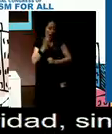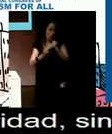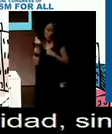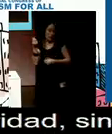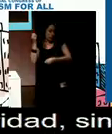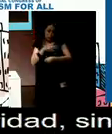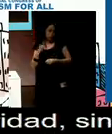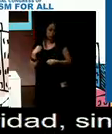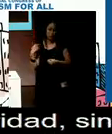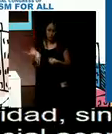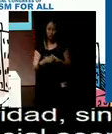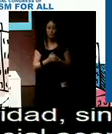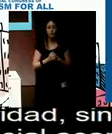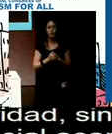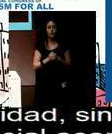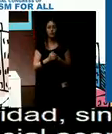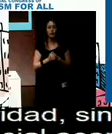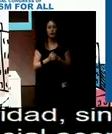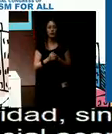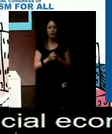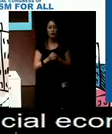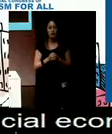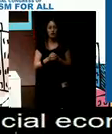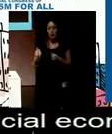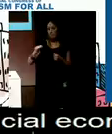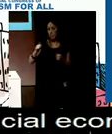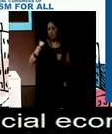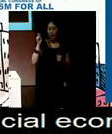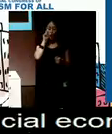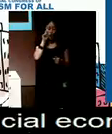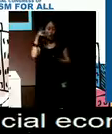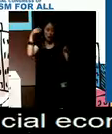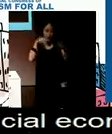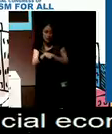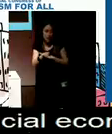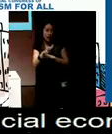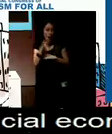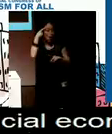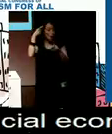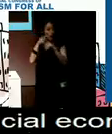Making tourism accessible is just making the tourism offer better. It's as simple as that.